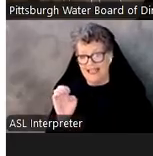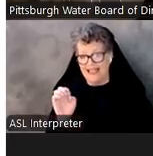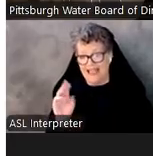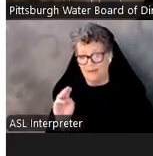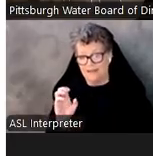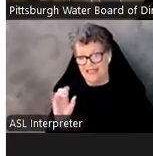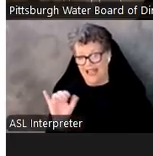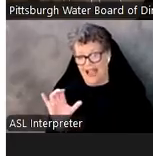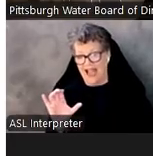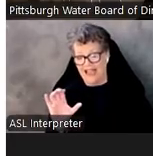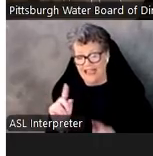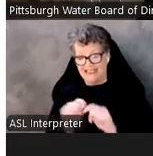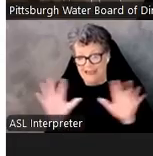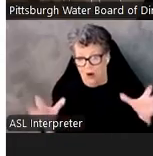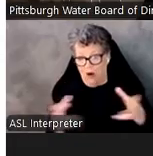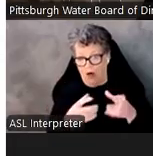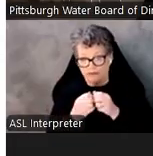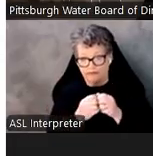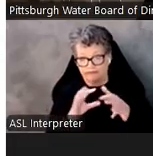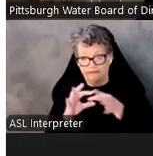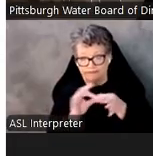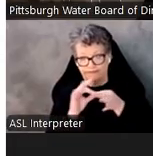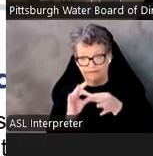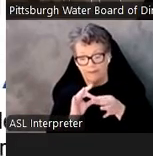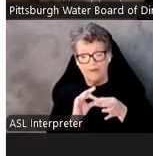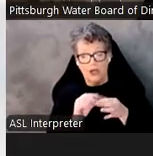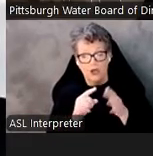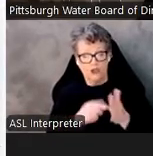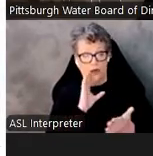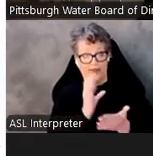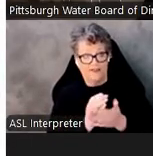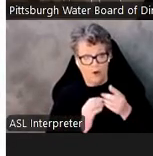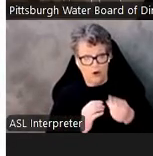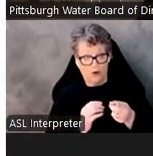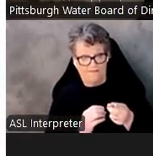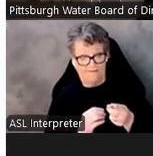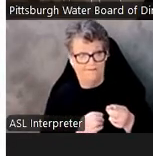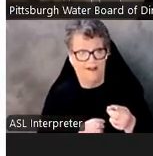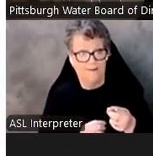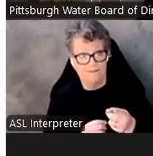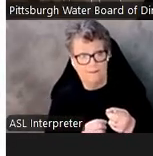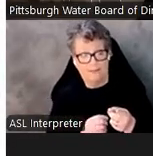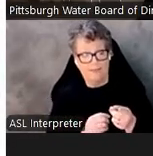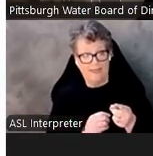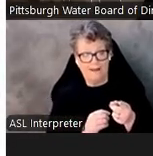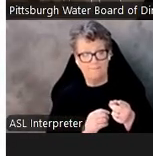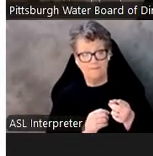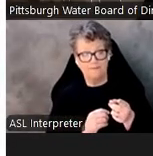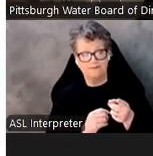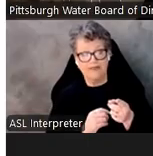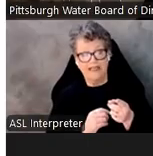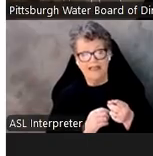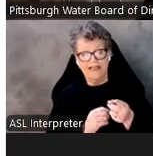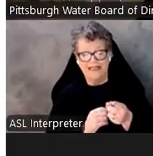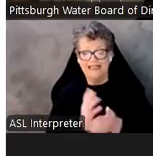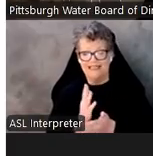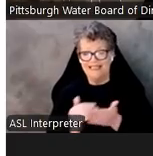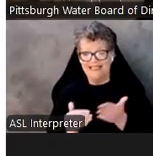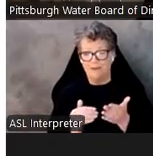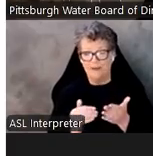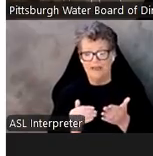team. Shown in this photograph, coming up, is a segment of the